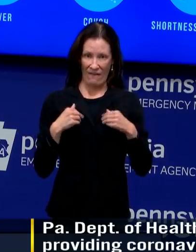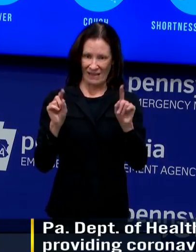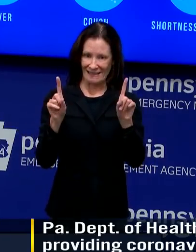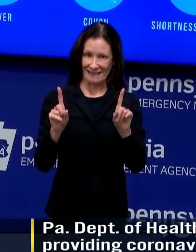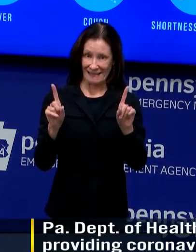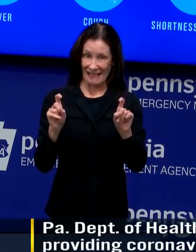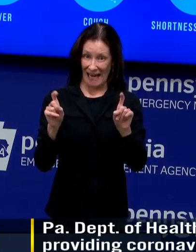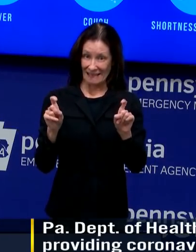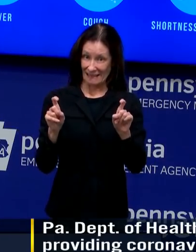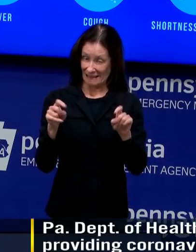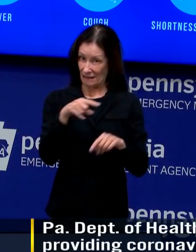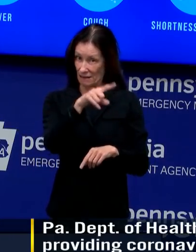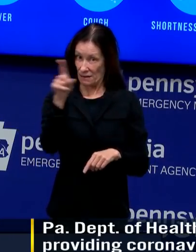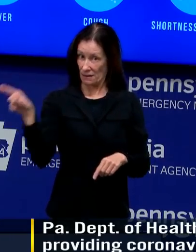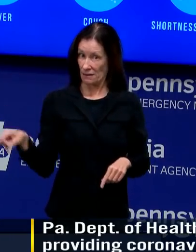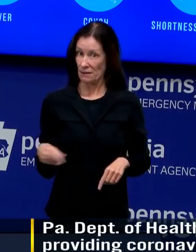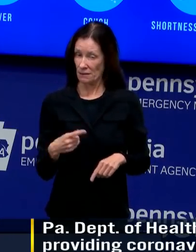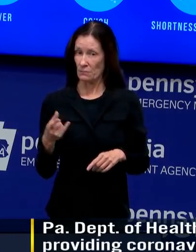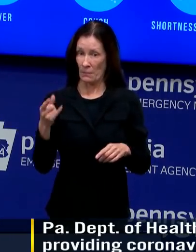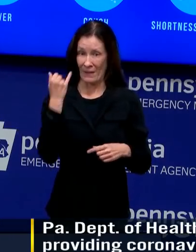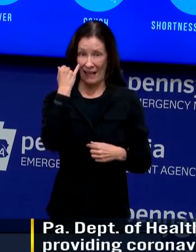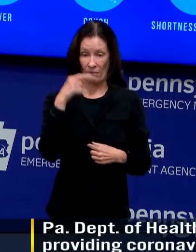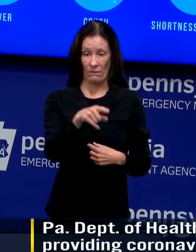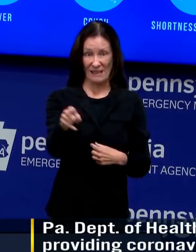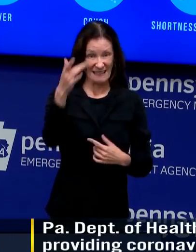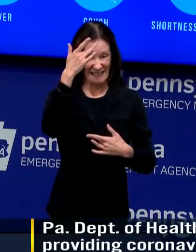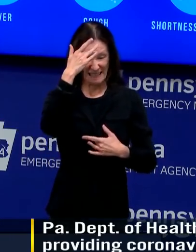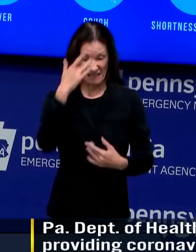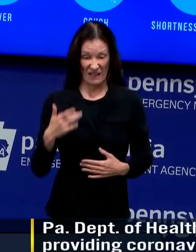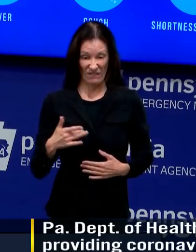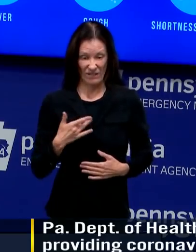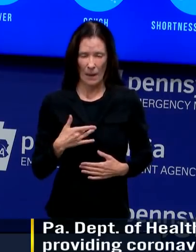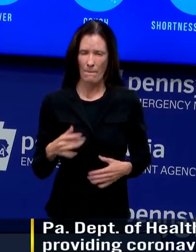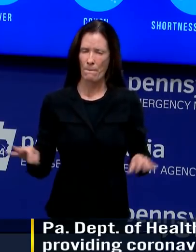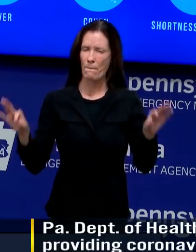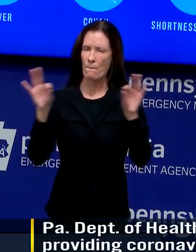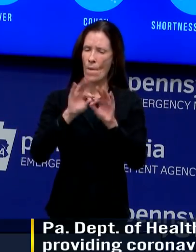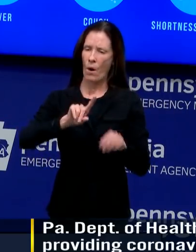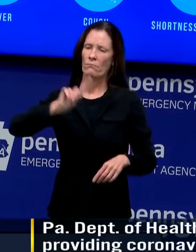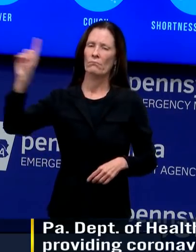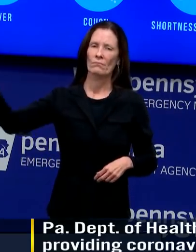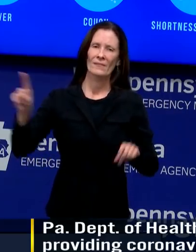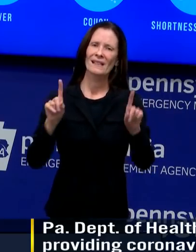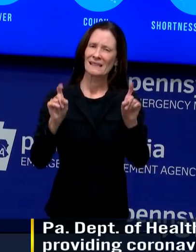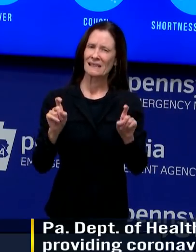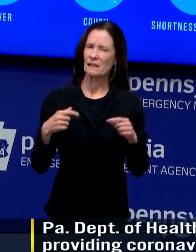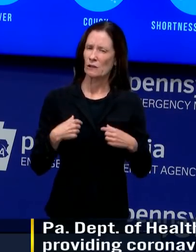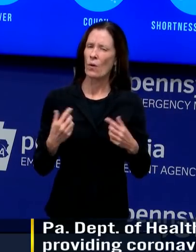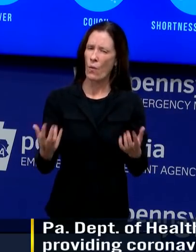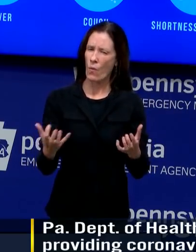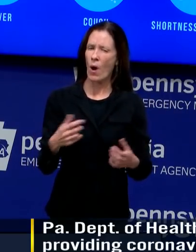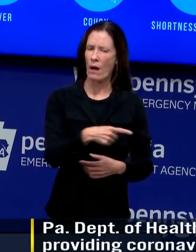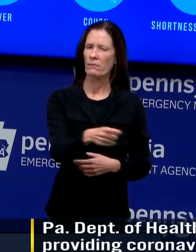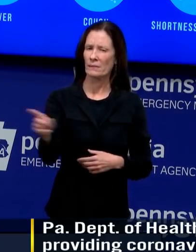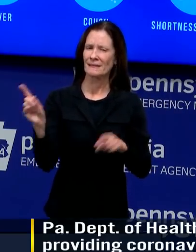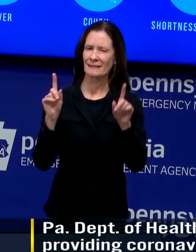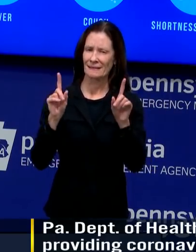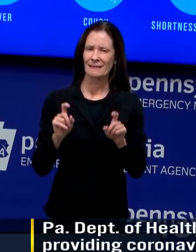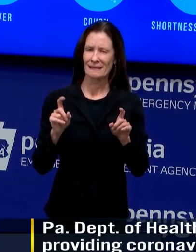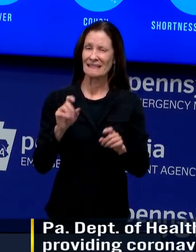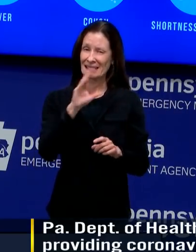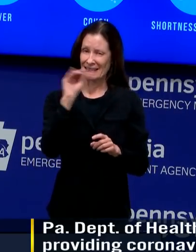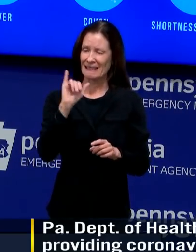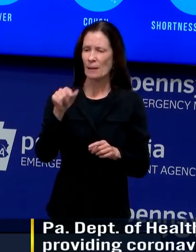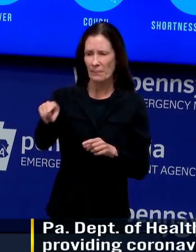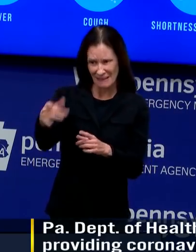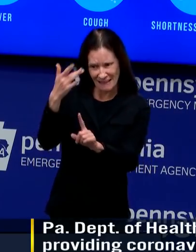COVID-19. And then we're going to have the contact tracing that we talked about, so we can isolate that person, trace their